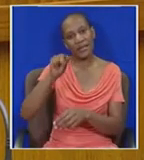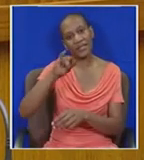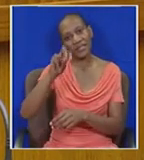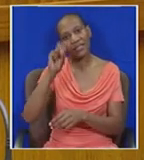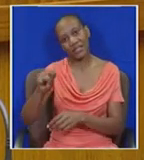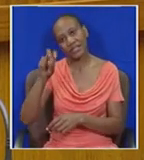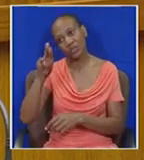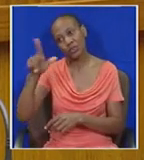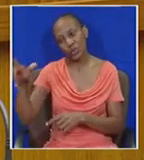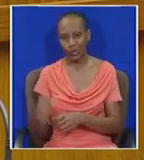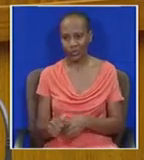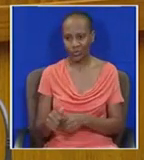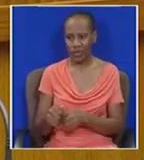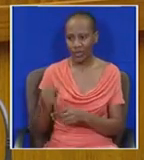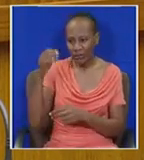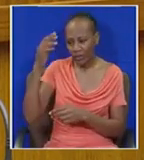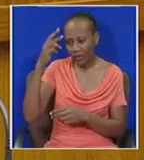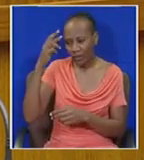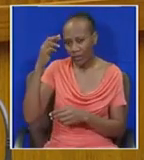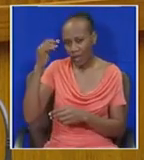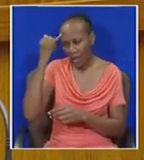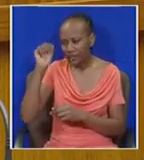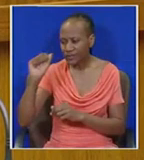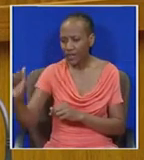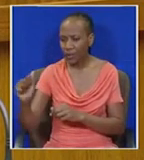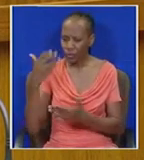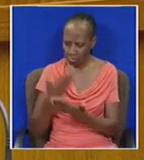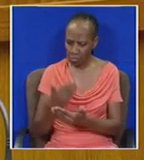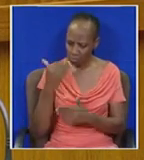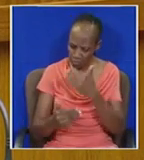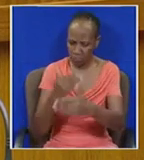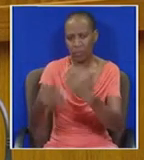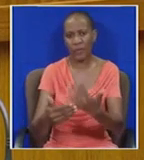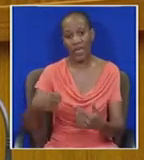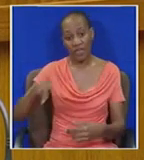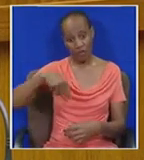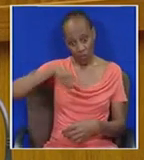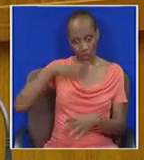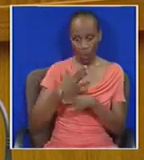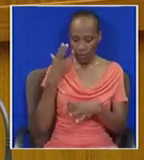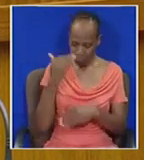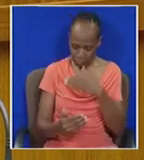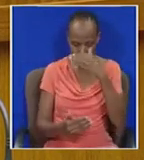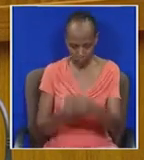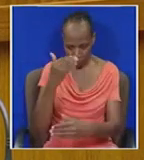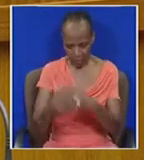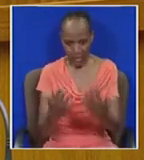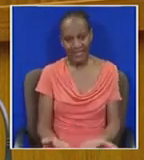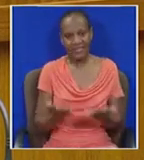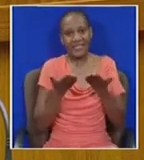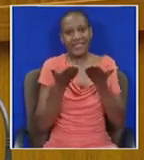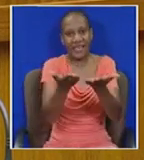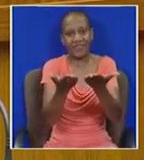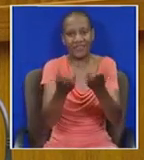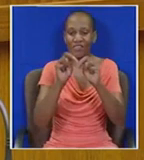their memories live on through our hard work and commitment to serving this great